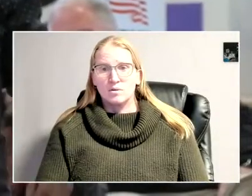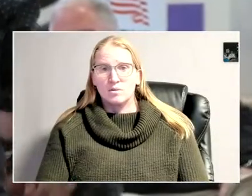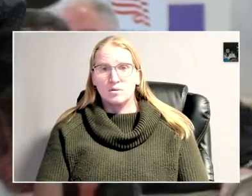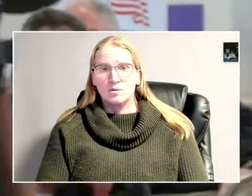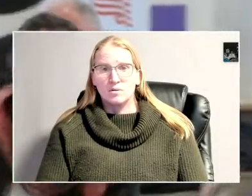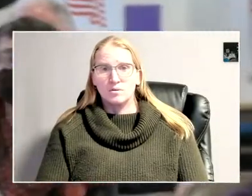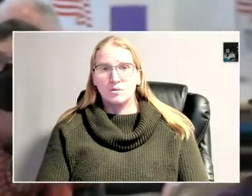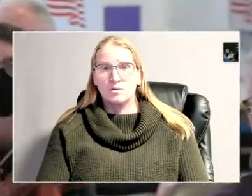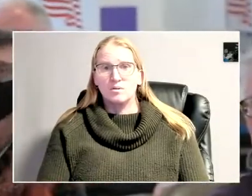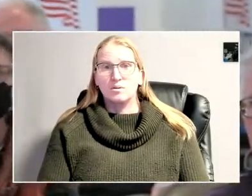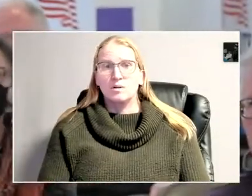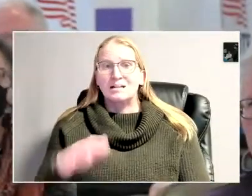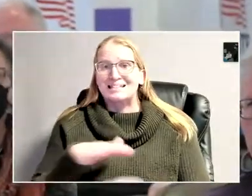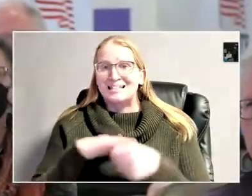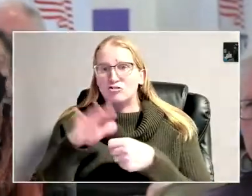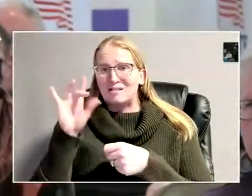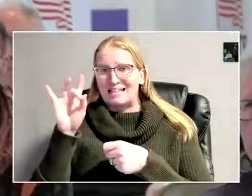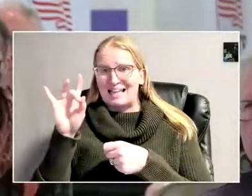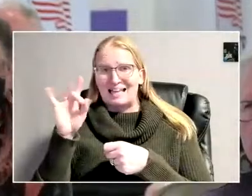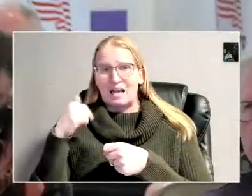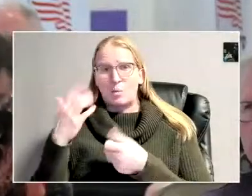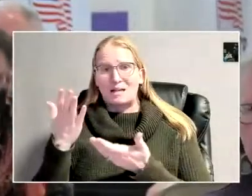jtic great i' like to nominate